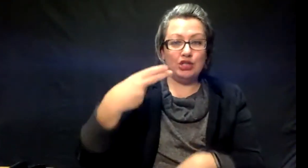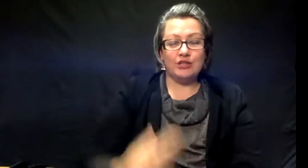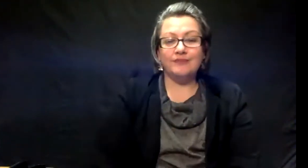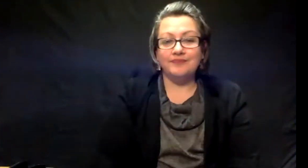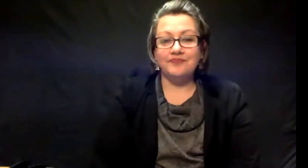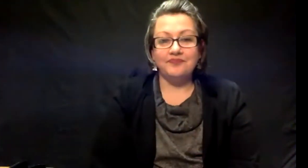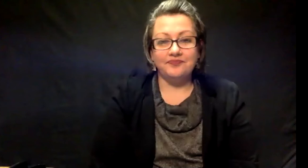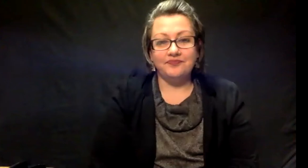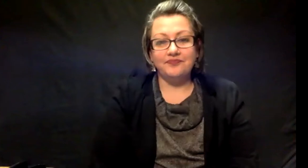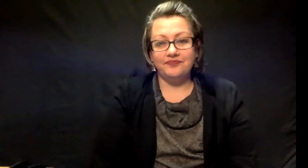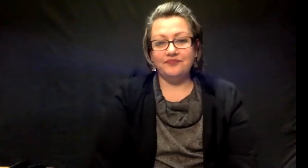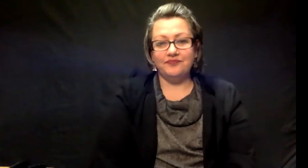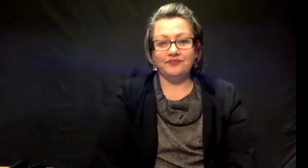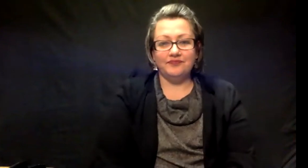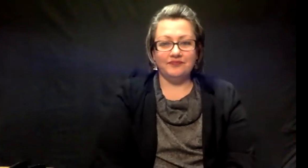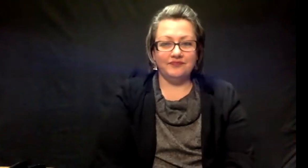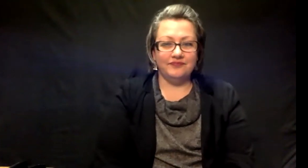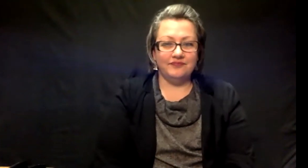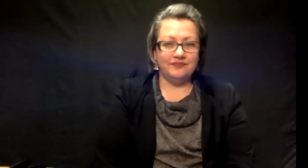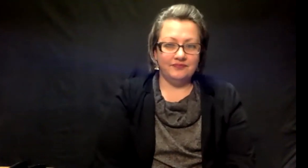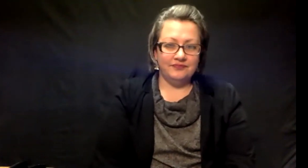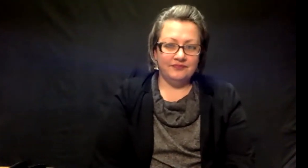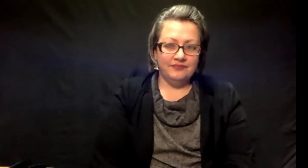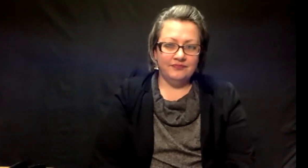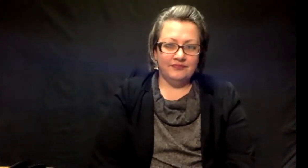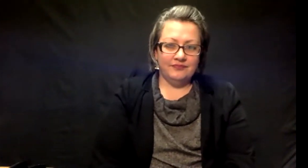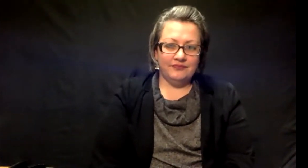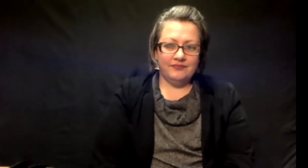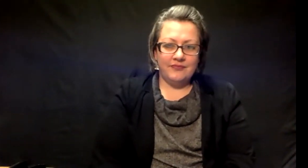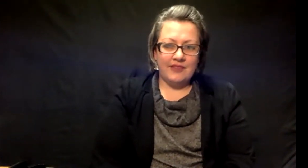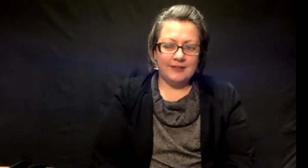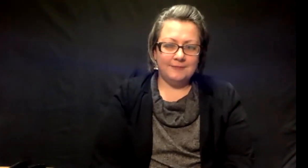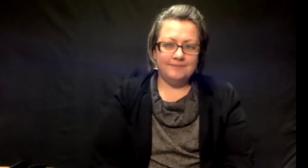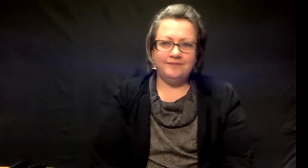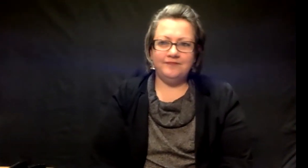free for your parish. So there's a couple of options. Also,